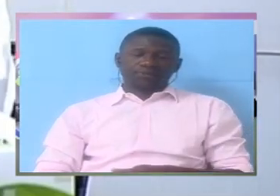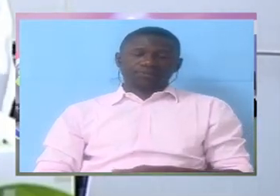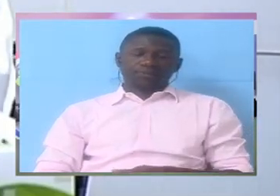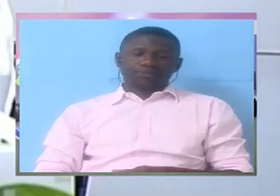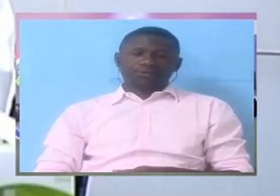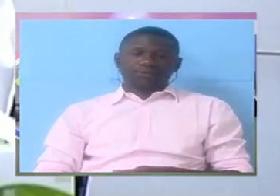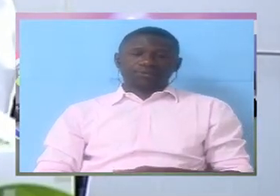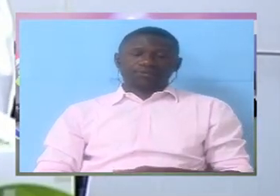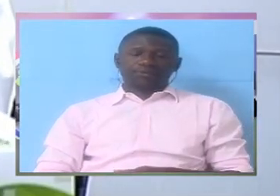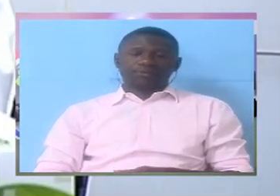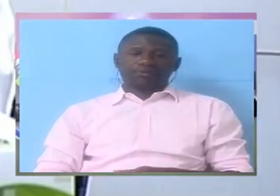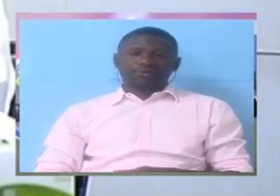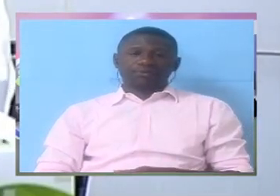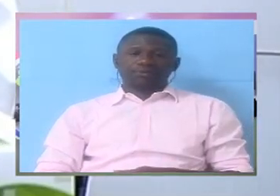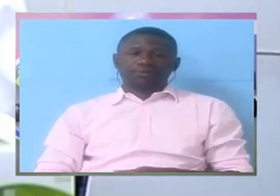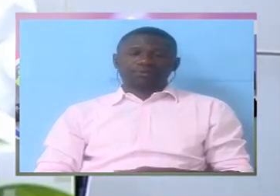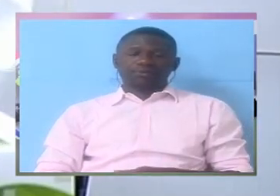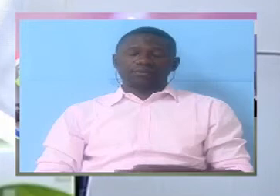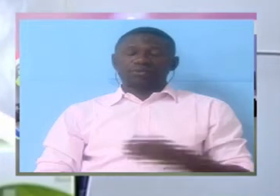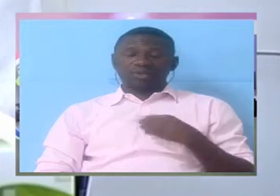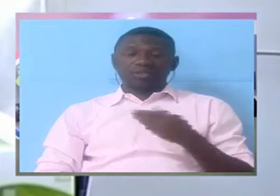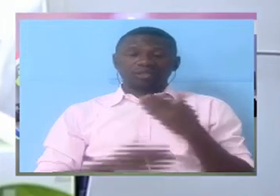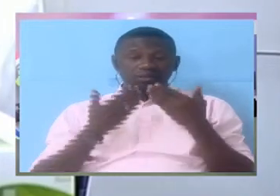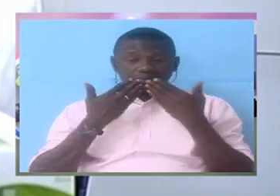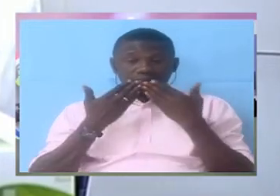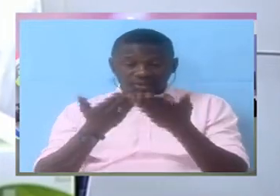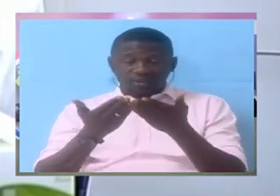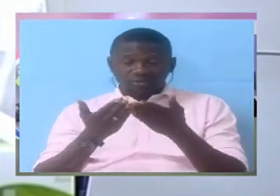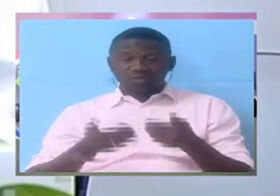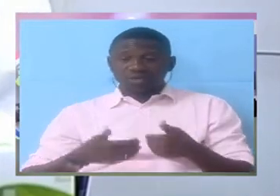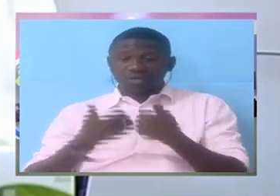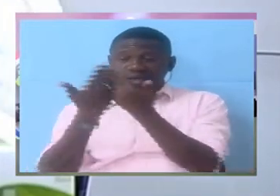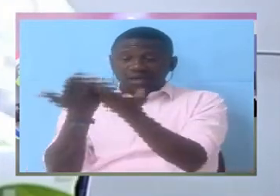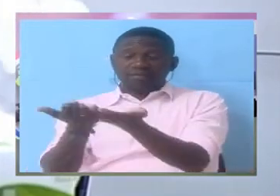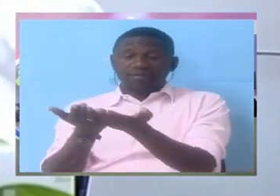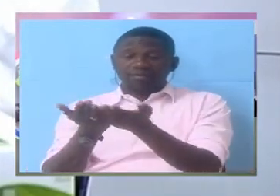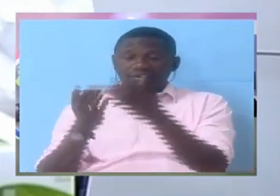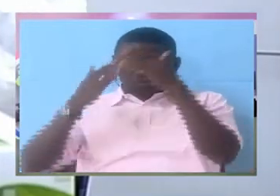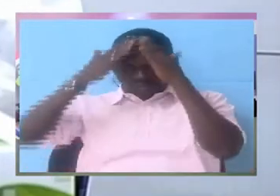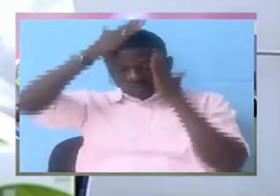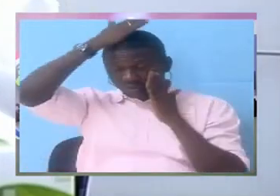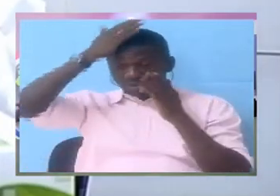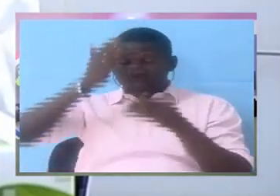this message was given to the juntas. They told Sambaba to